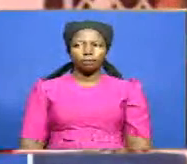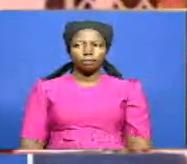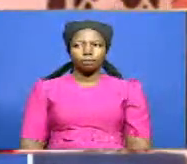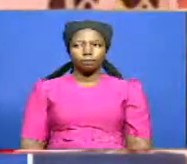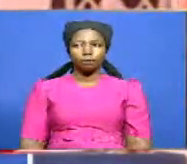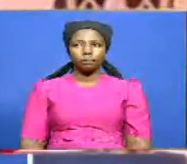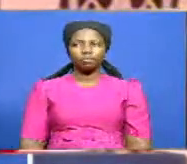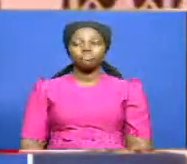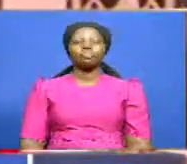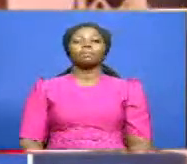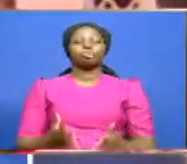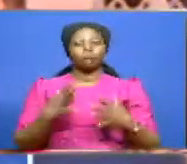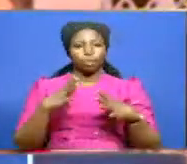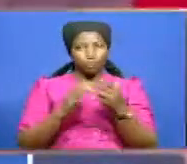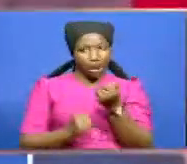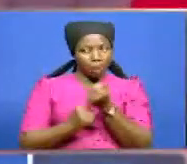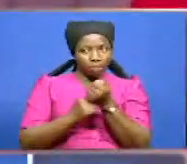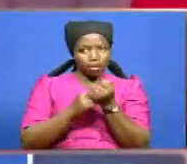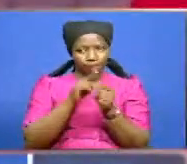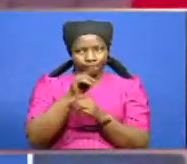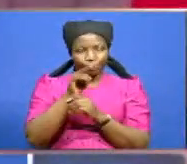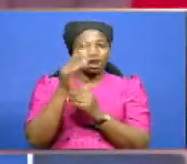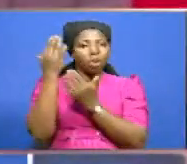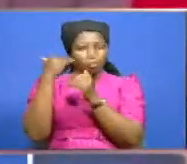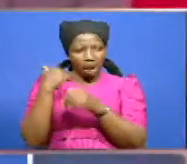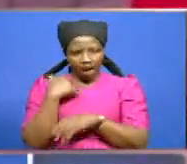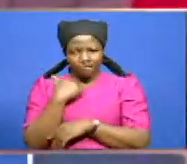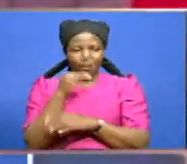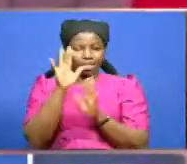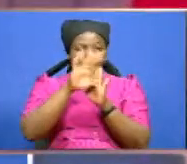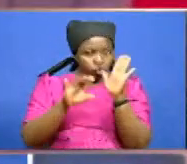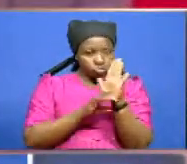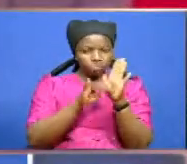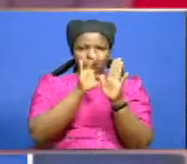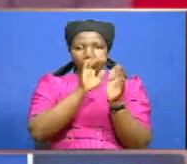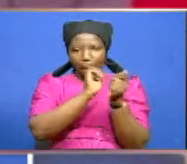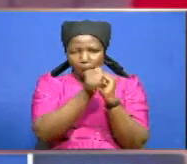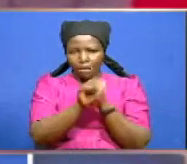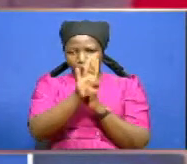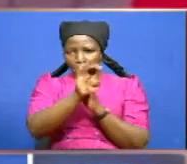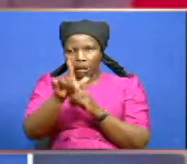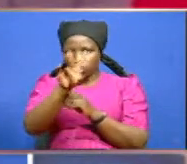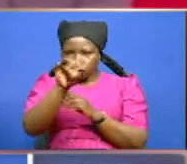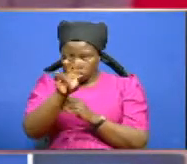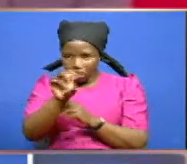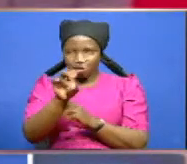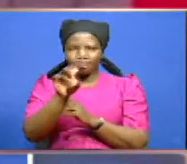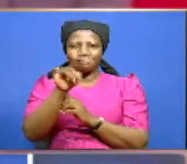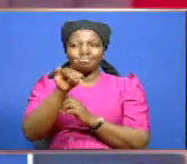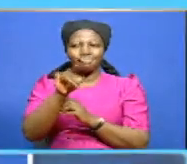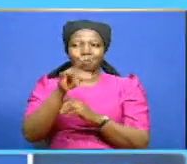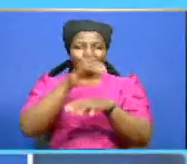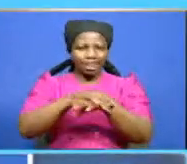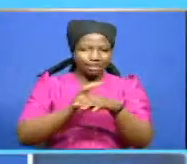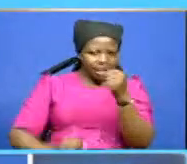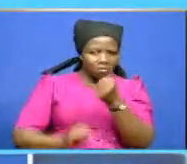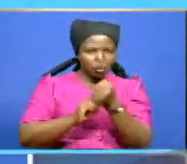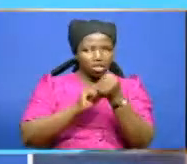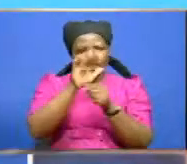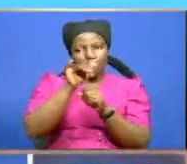Proponents of the initiative remained optimistic that the Constitution Amendment Bill of 2020 will get a nod from the majority of